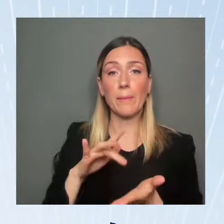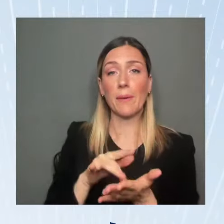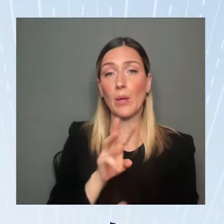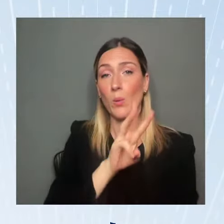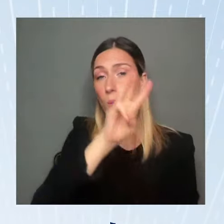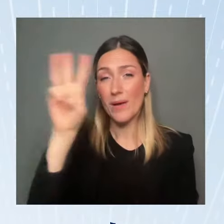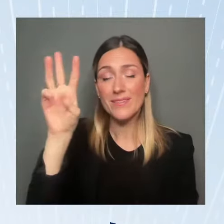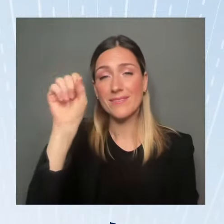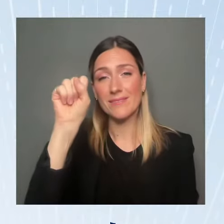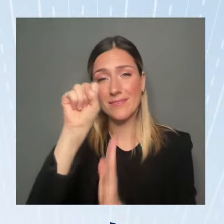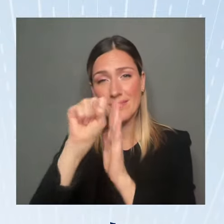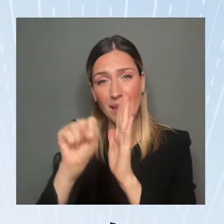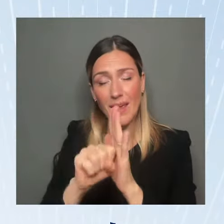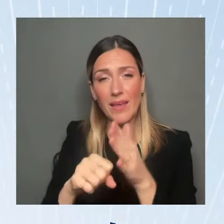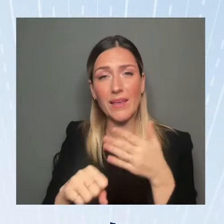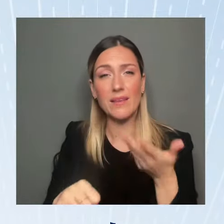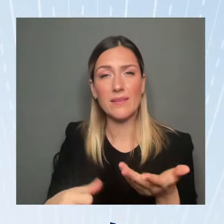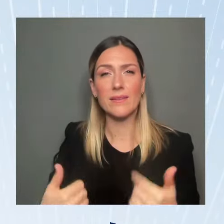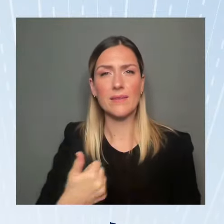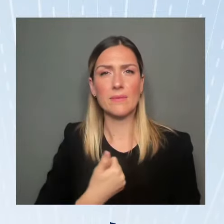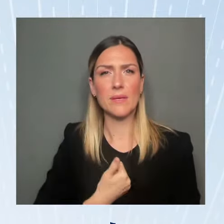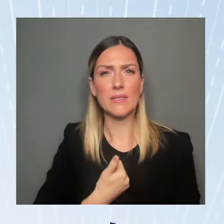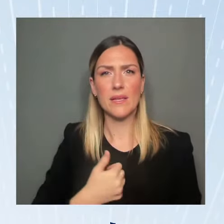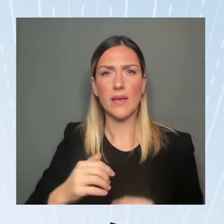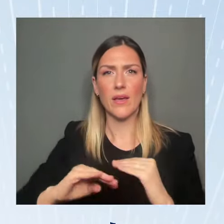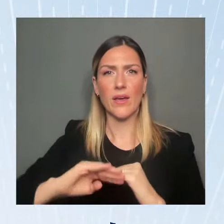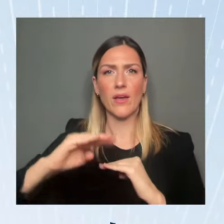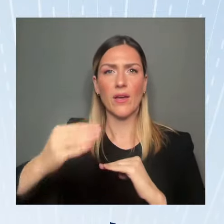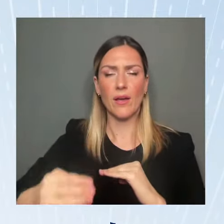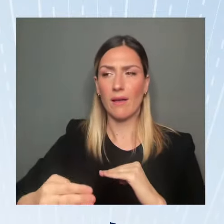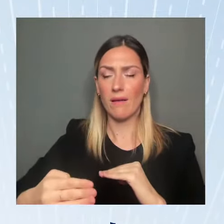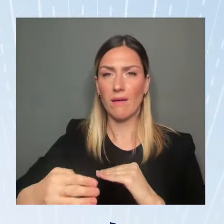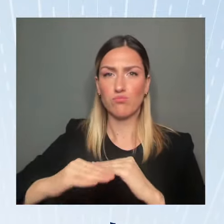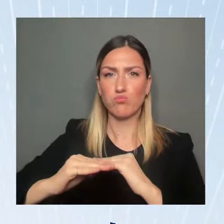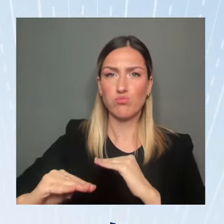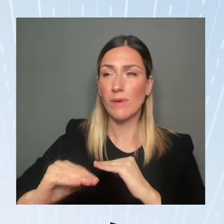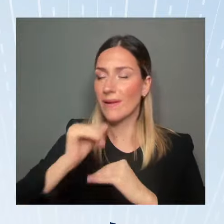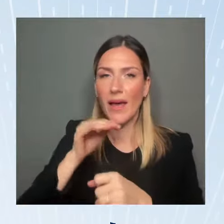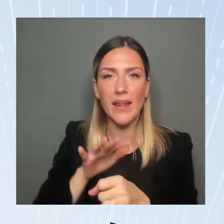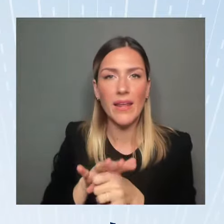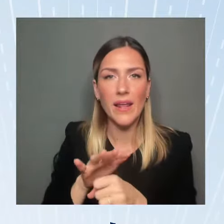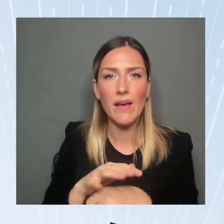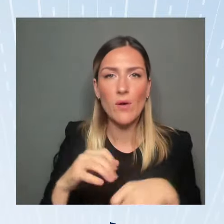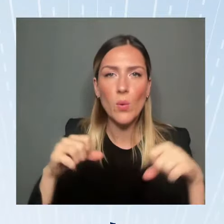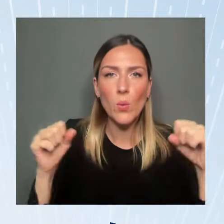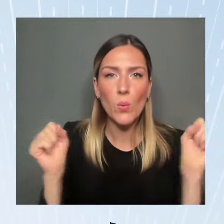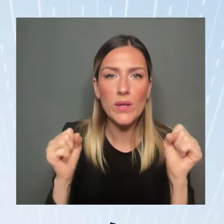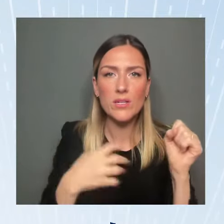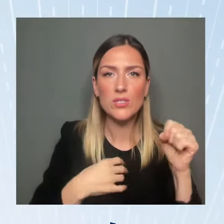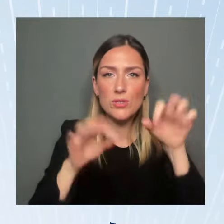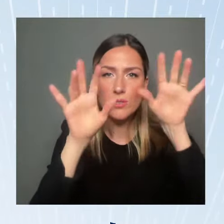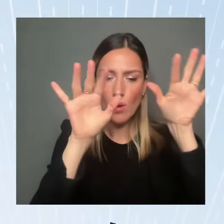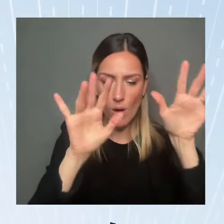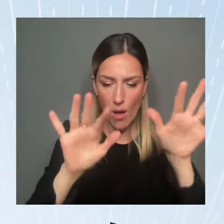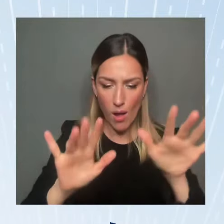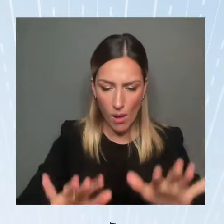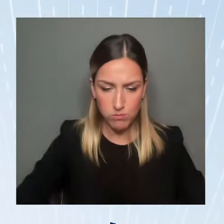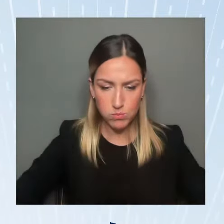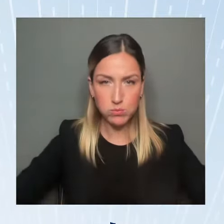and a curb cut isn't going to be enough during the wintertime when the snow piles up. So actually